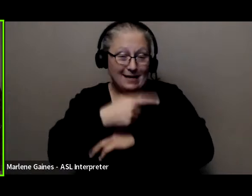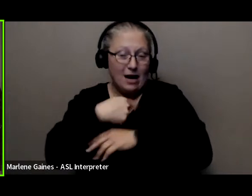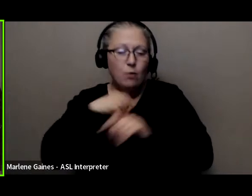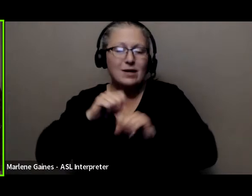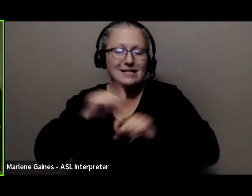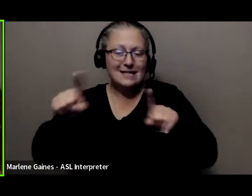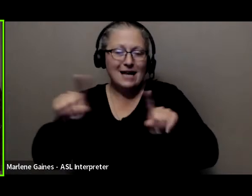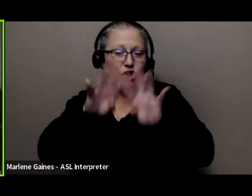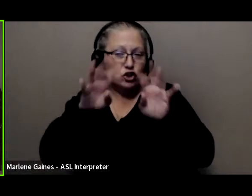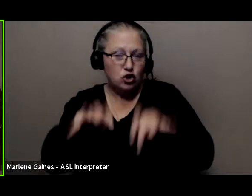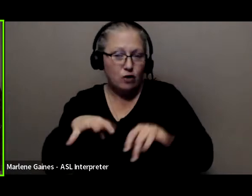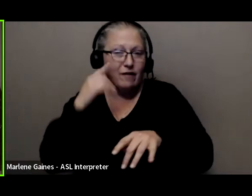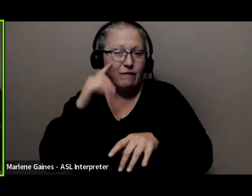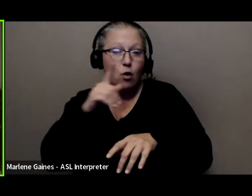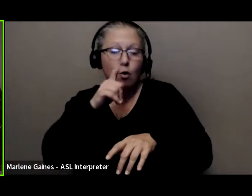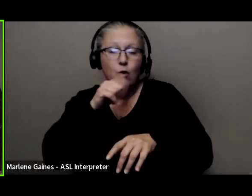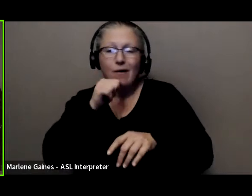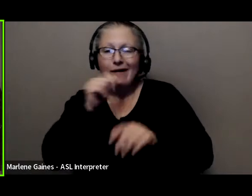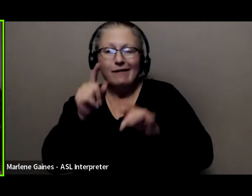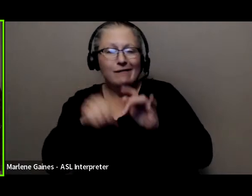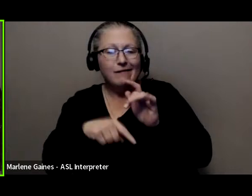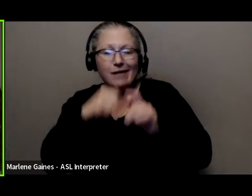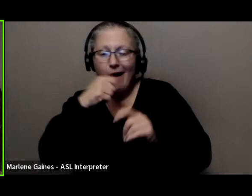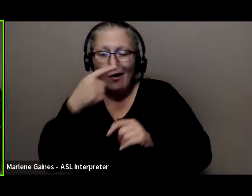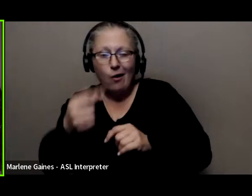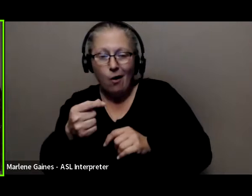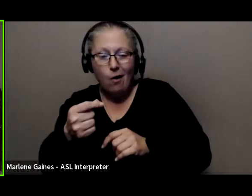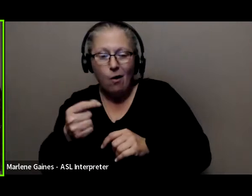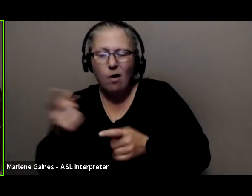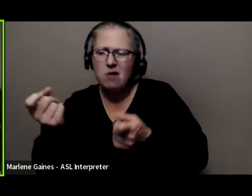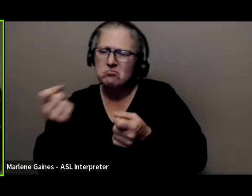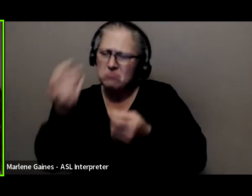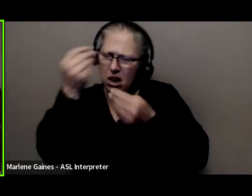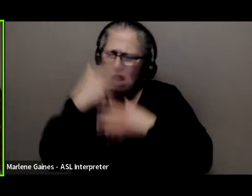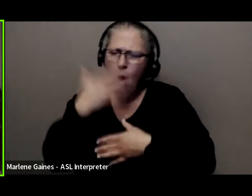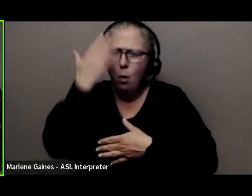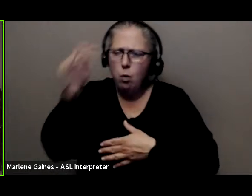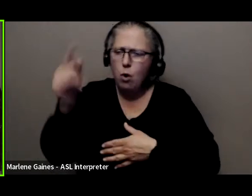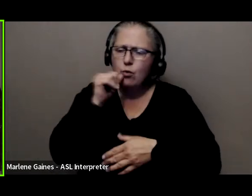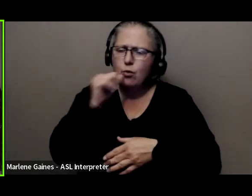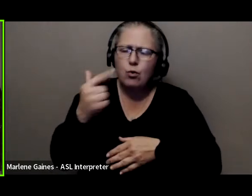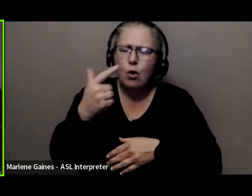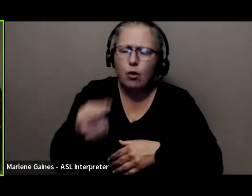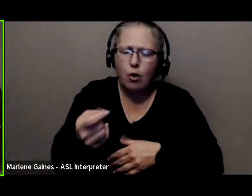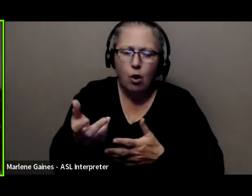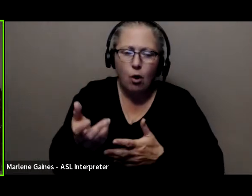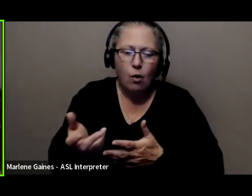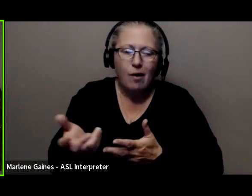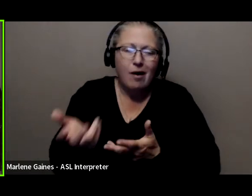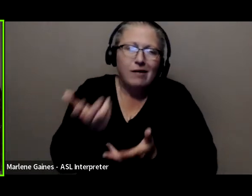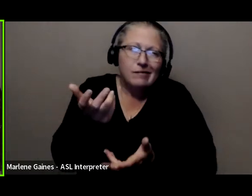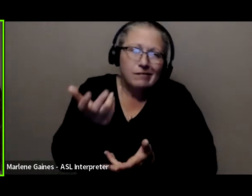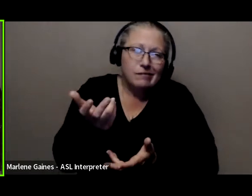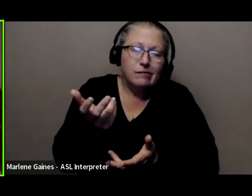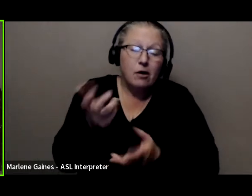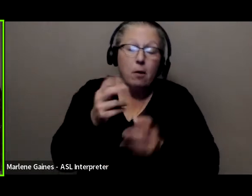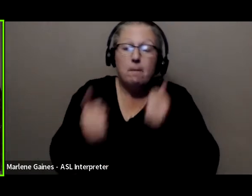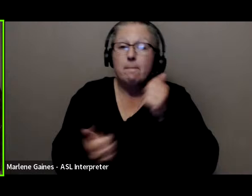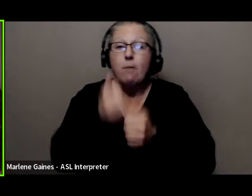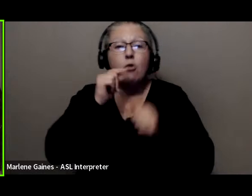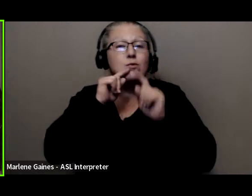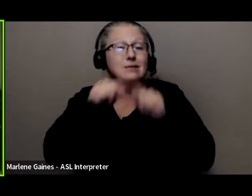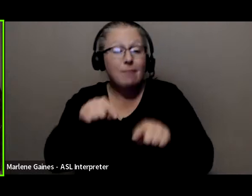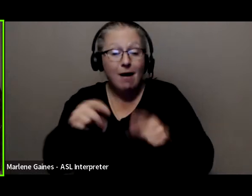out a survey for absentees like, hey, what happened? Yeah, tell us why you didn't come. The overwhelming response